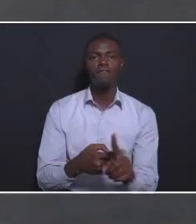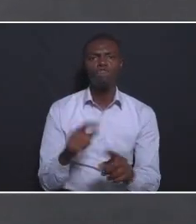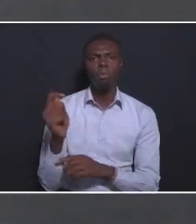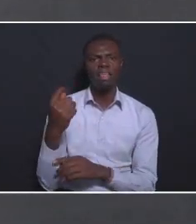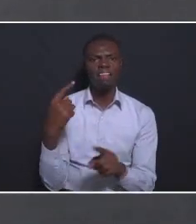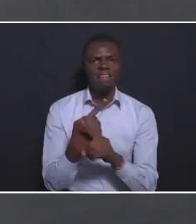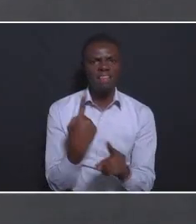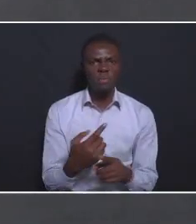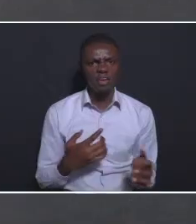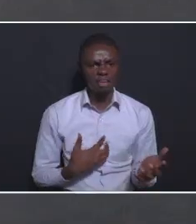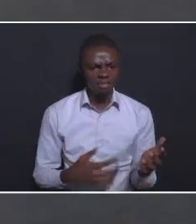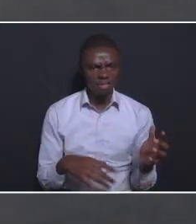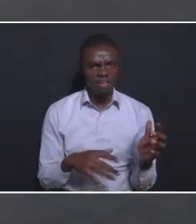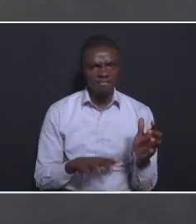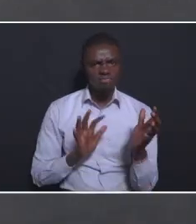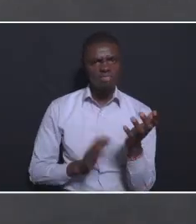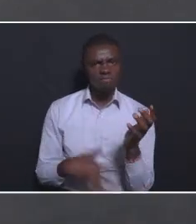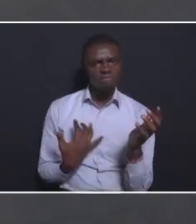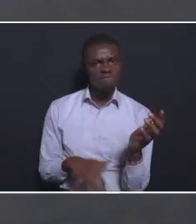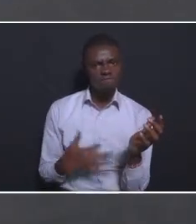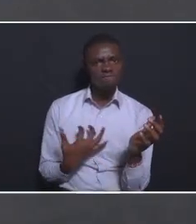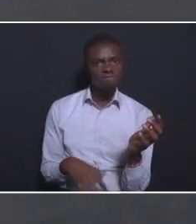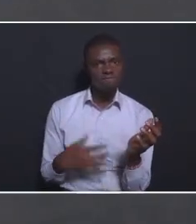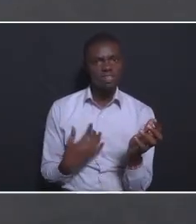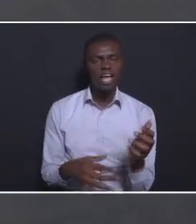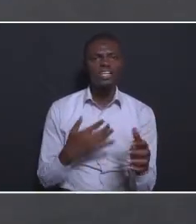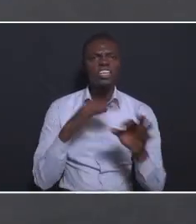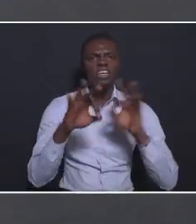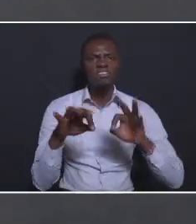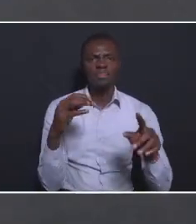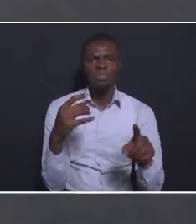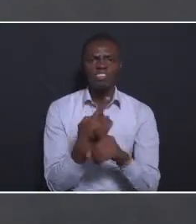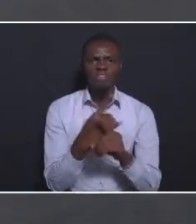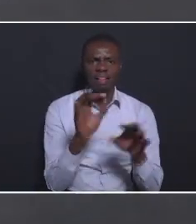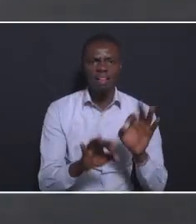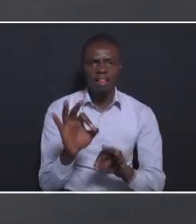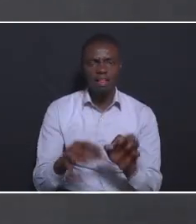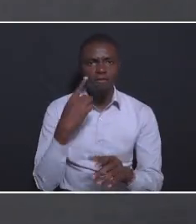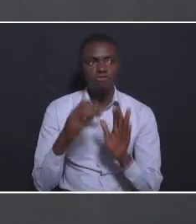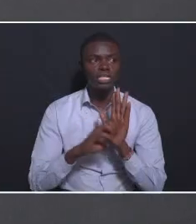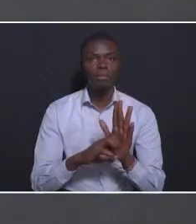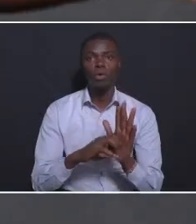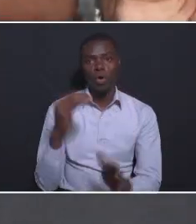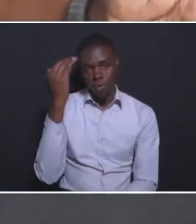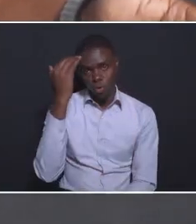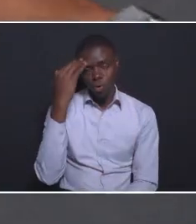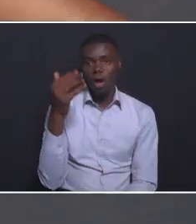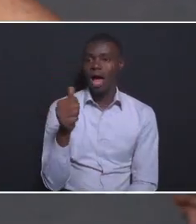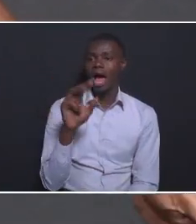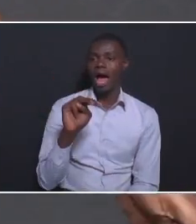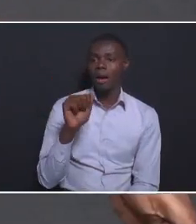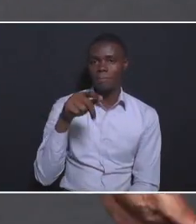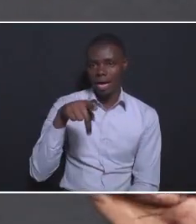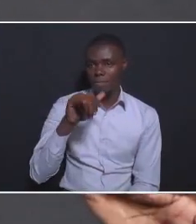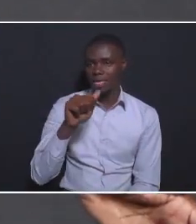do we know of, what is the style? Would you say, like for example, we know that Amapiano comes from